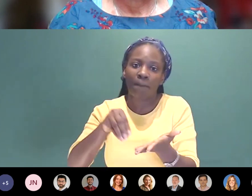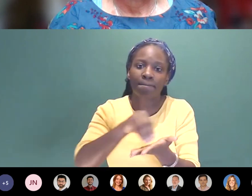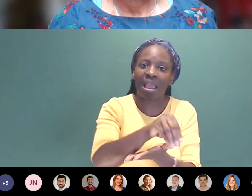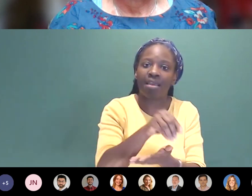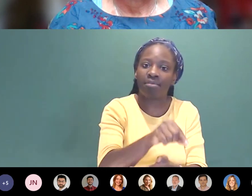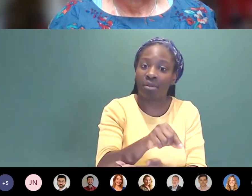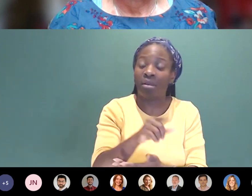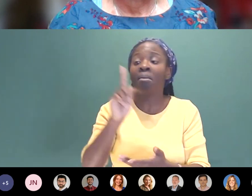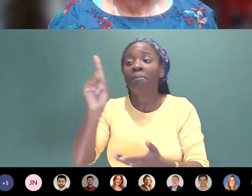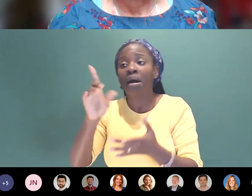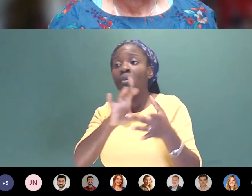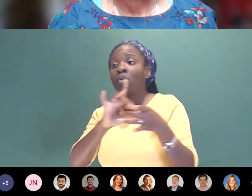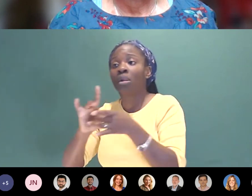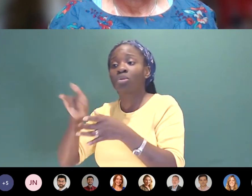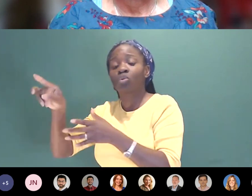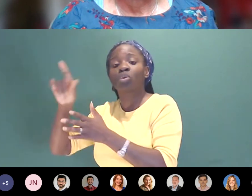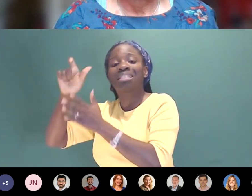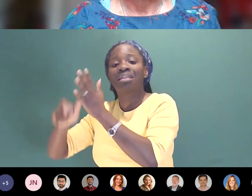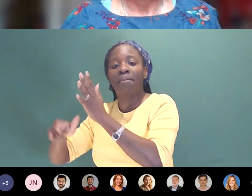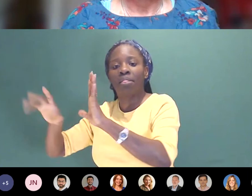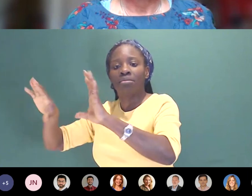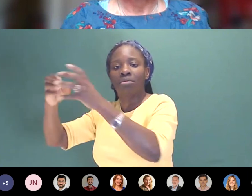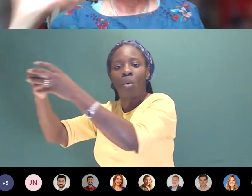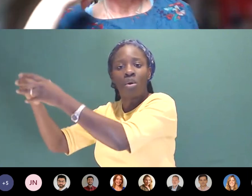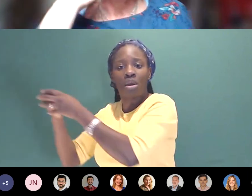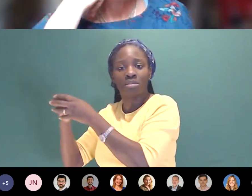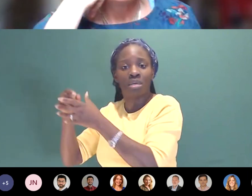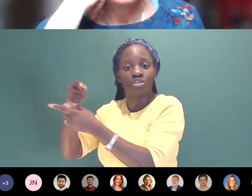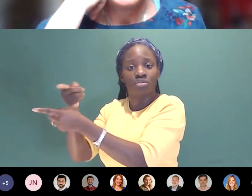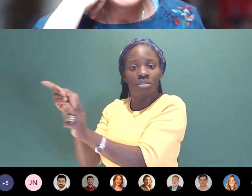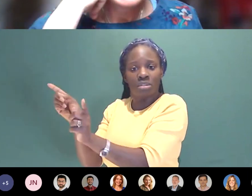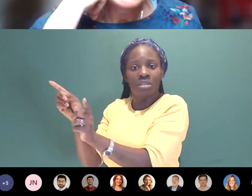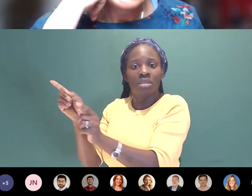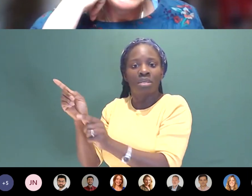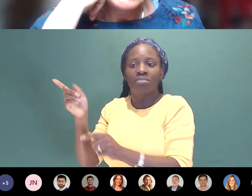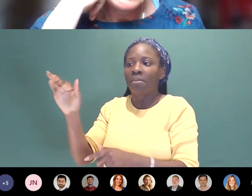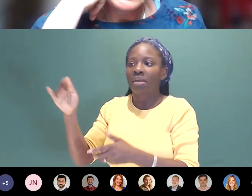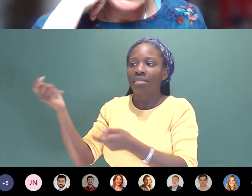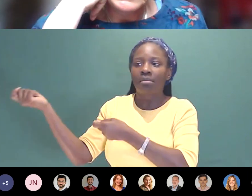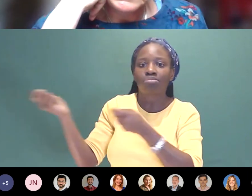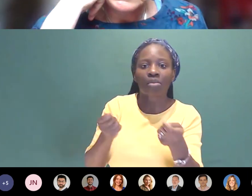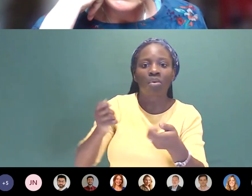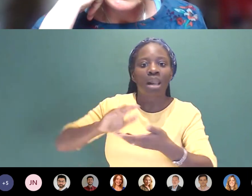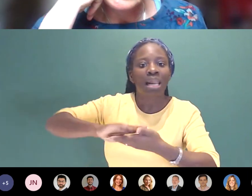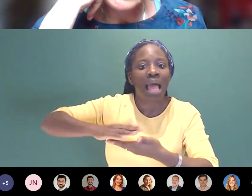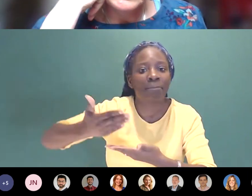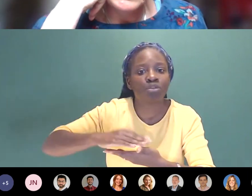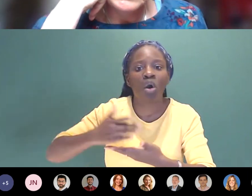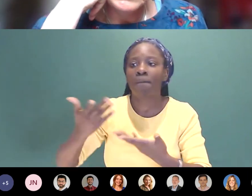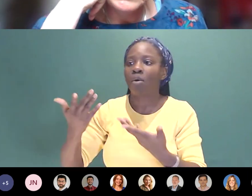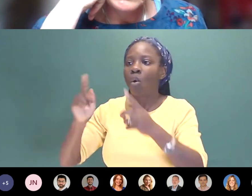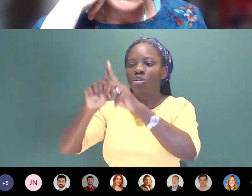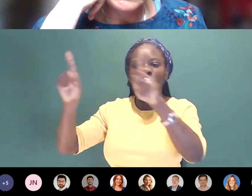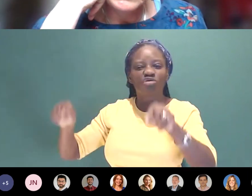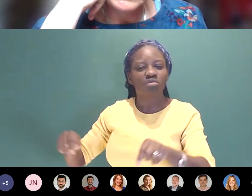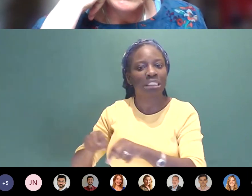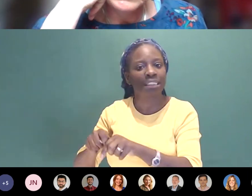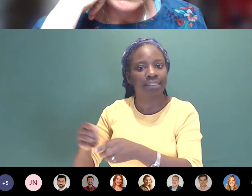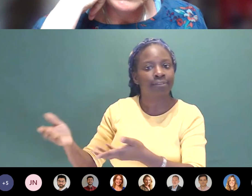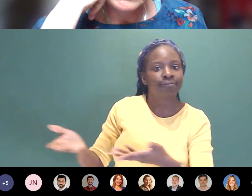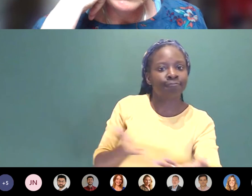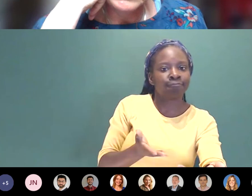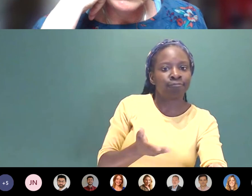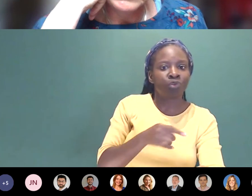disabilities. So where necessary, they brought a laptop or a screen or something like that to